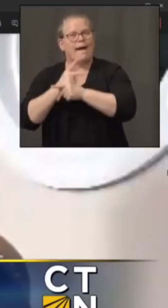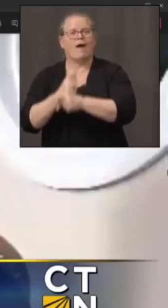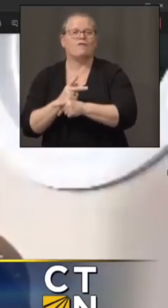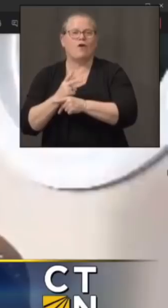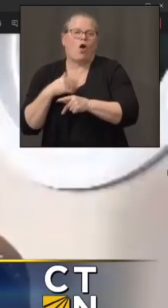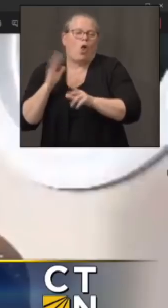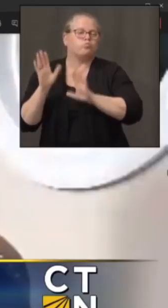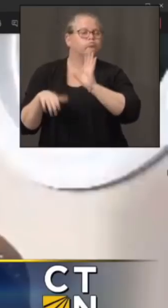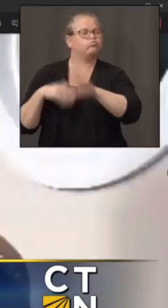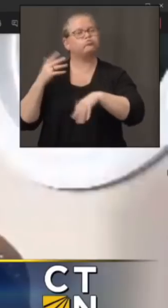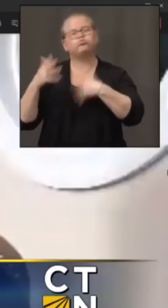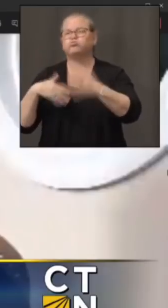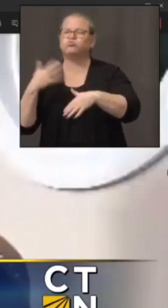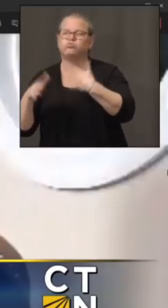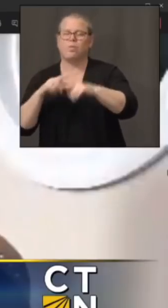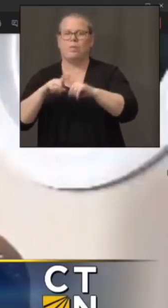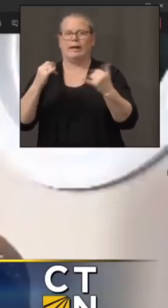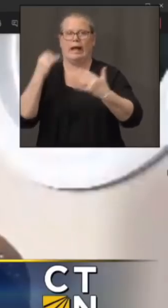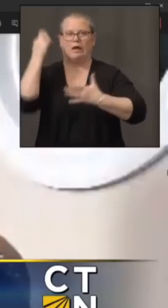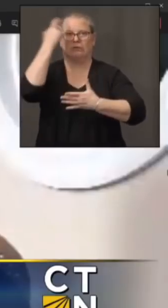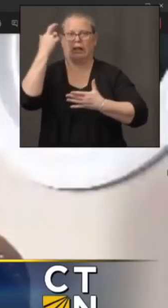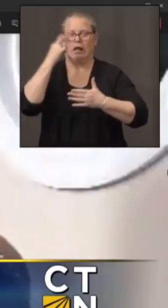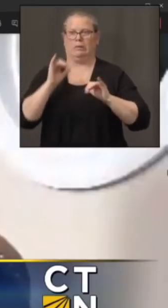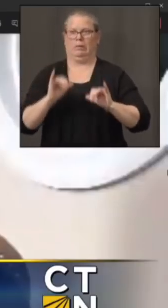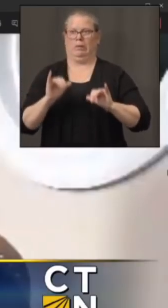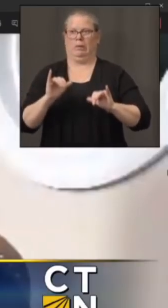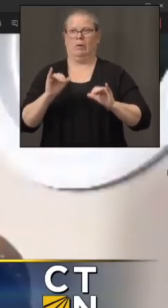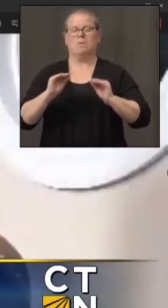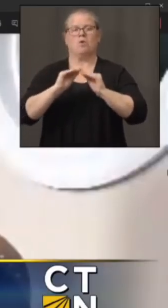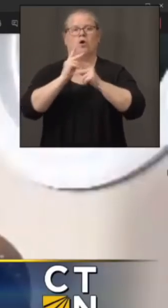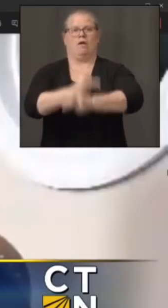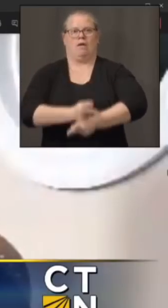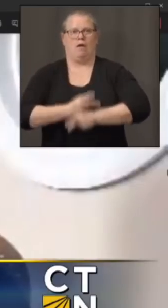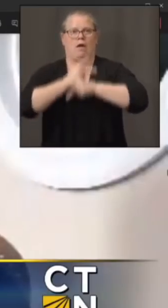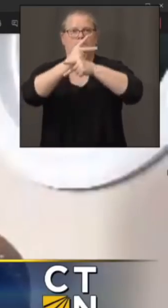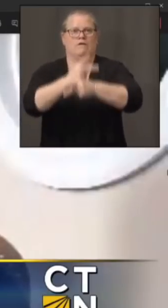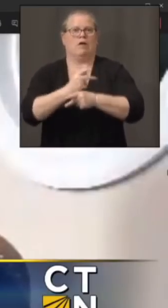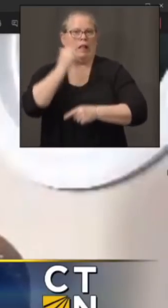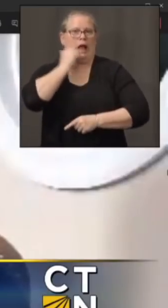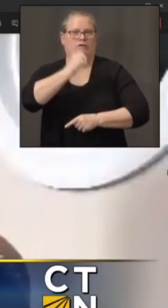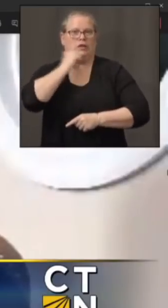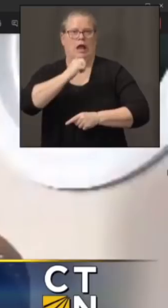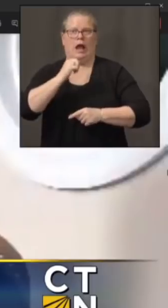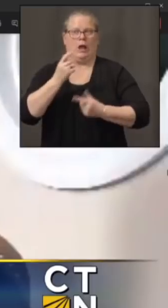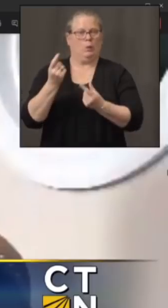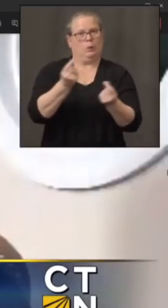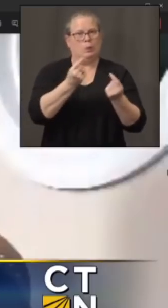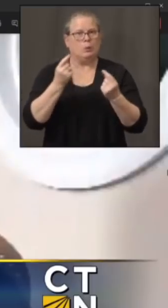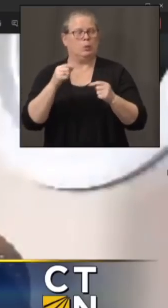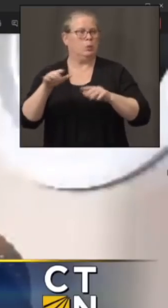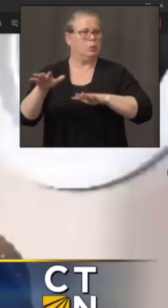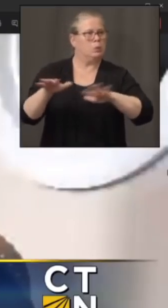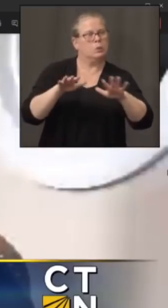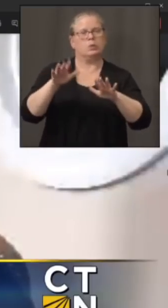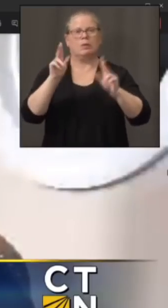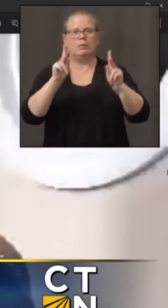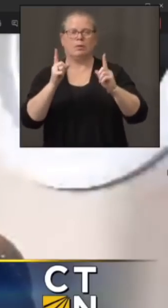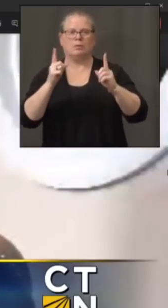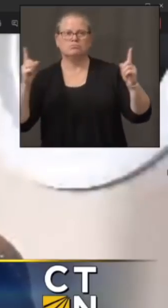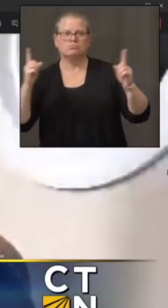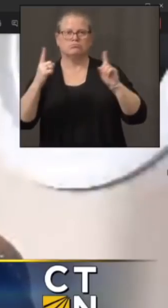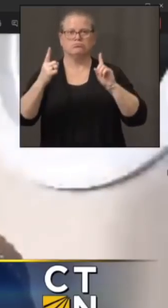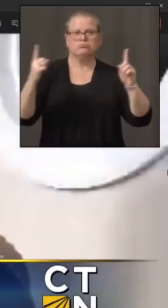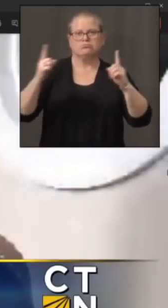differently that is instilling more care in terms of how they live their daily lives. And so we'll have a more aware public. Against